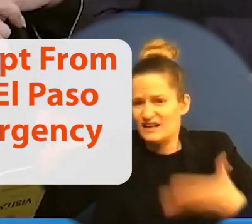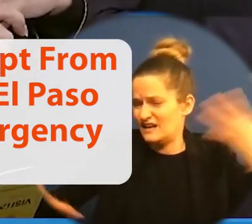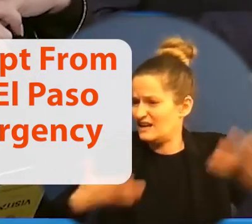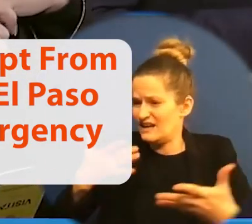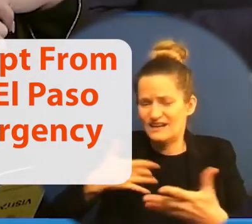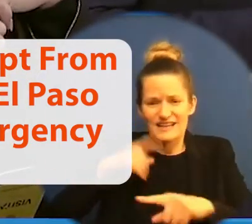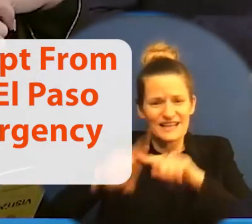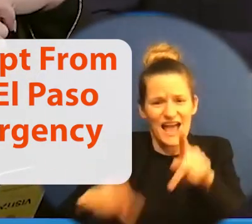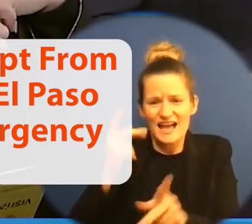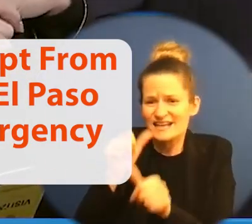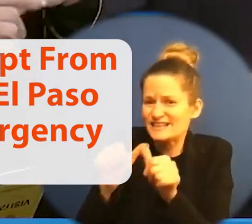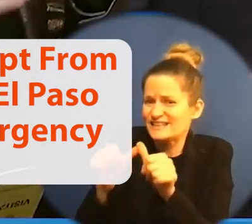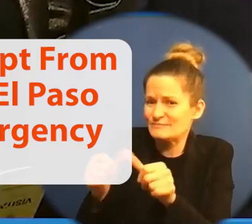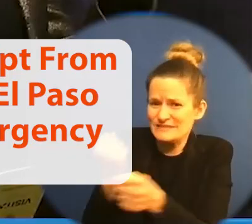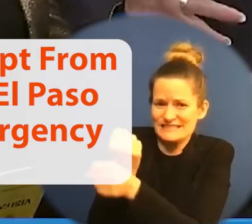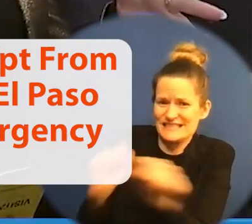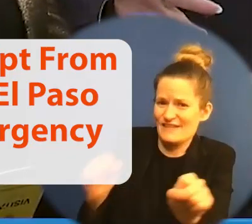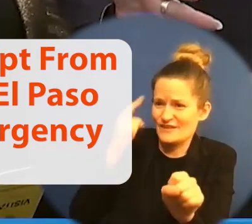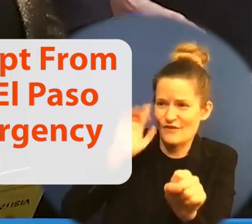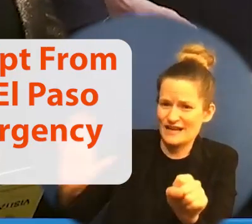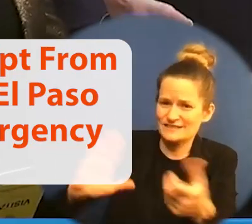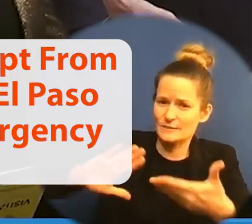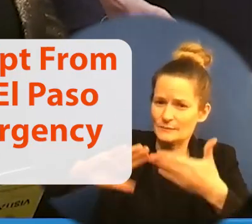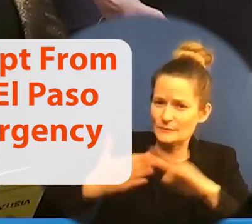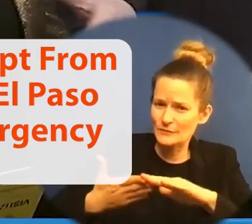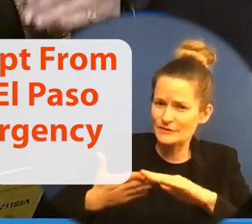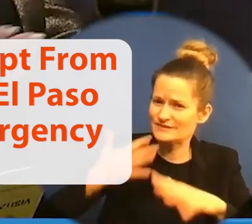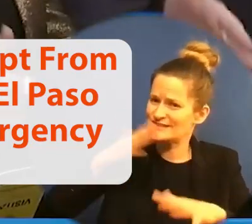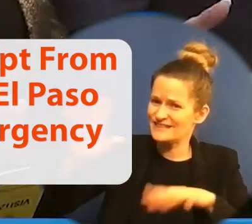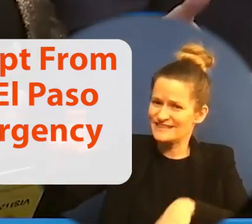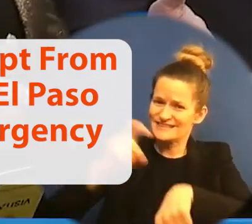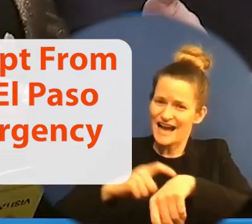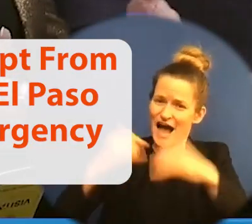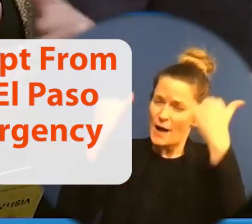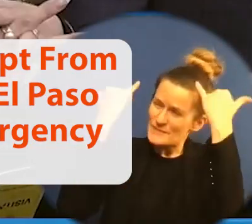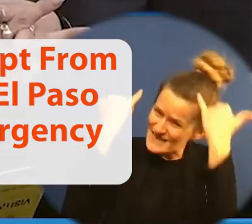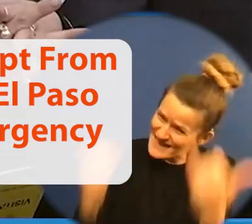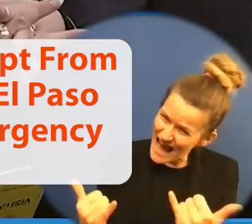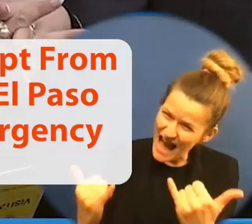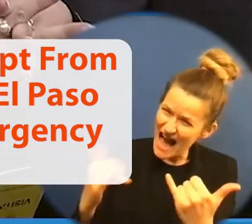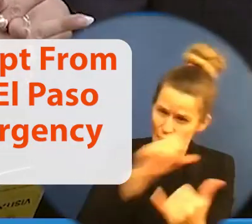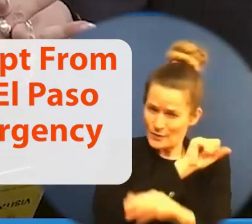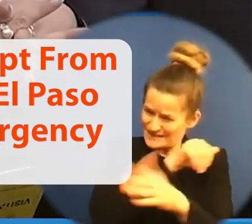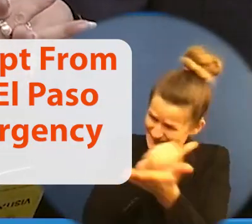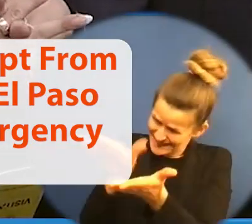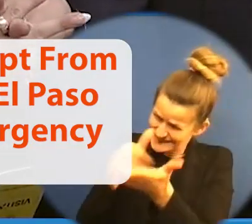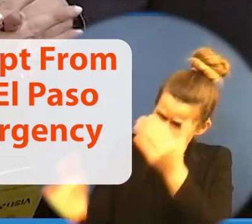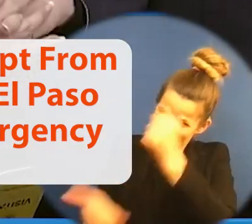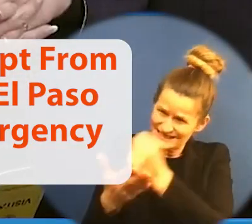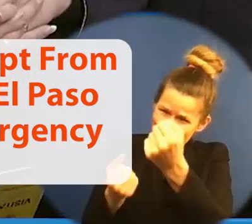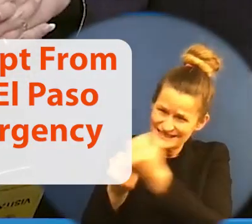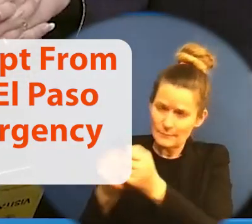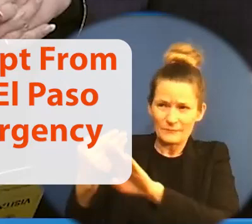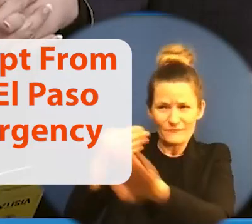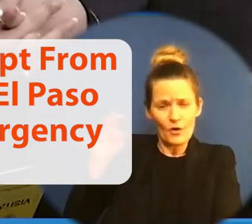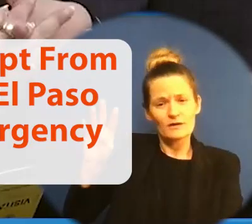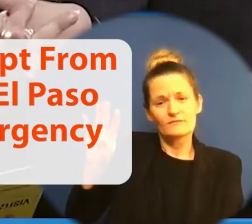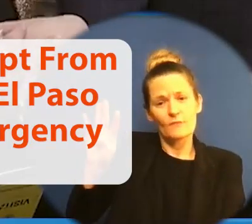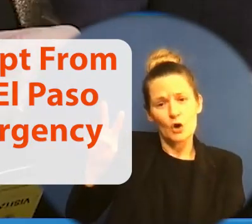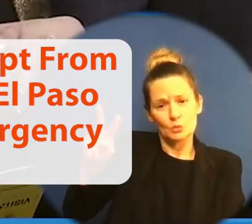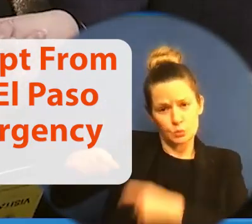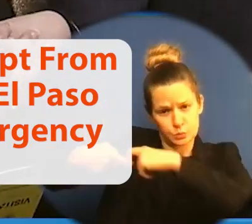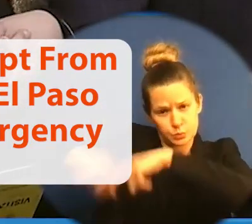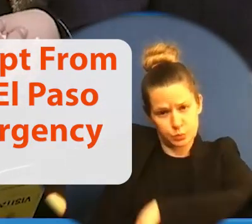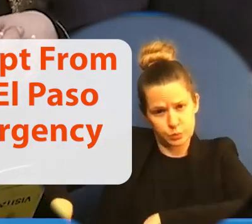asylum seekers safe. He's saying that that time is now ahead of Title 42 expiring. What is the White